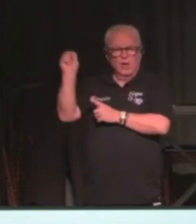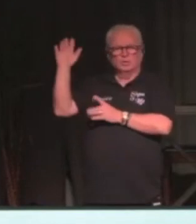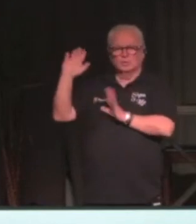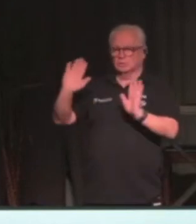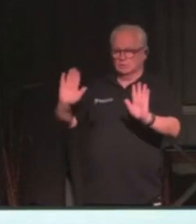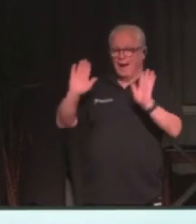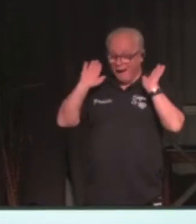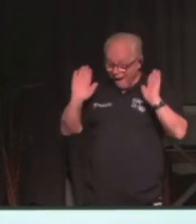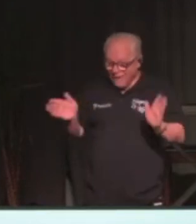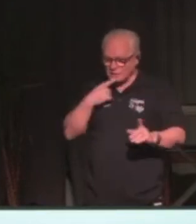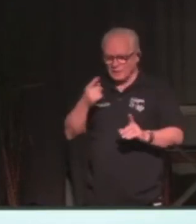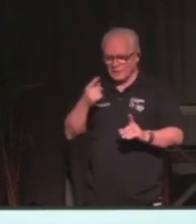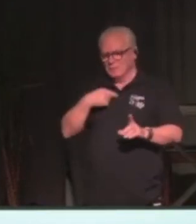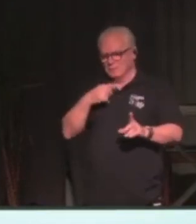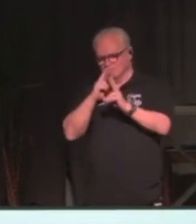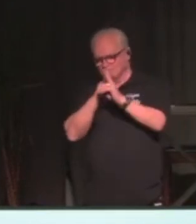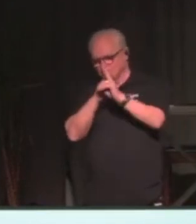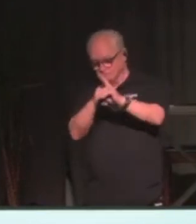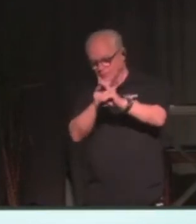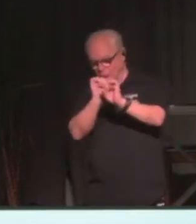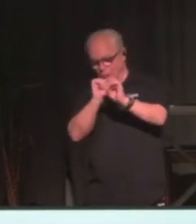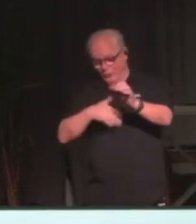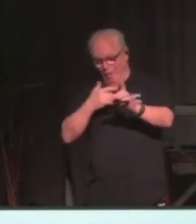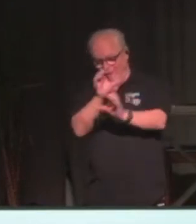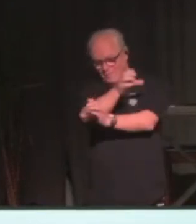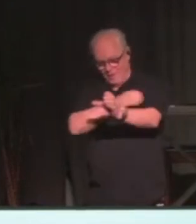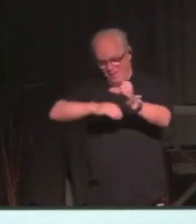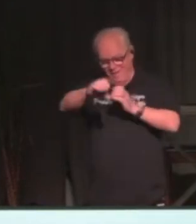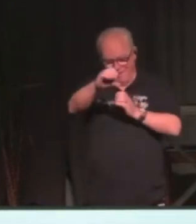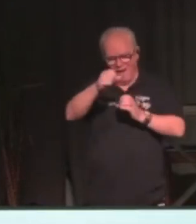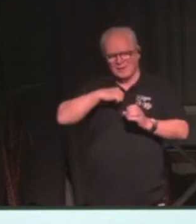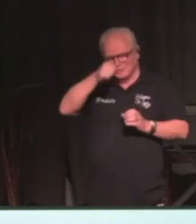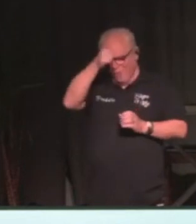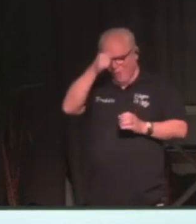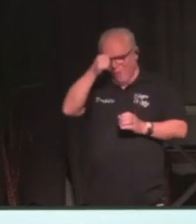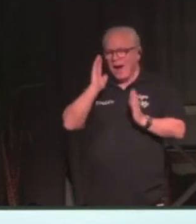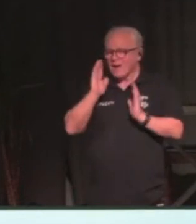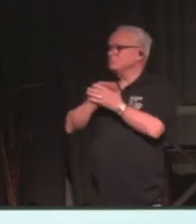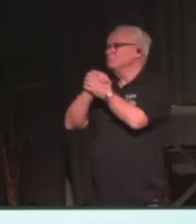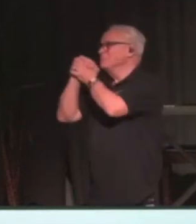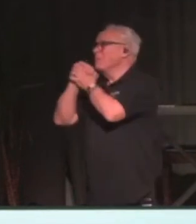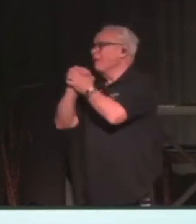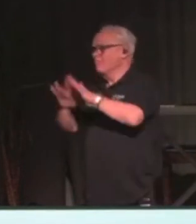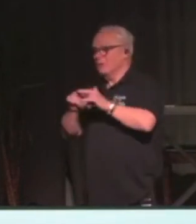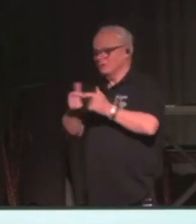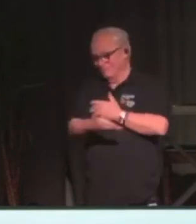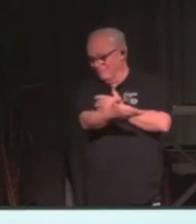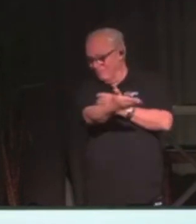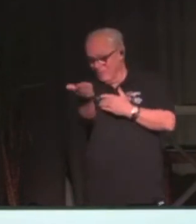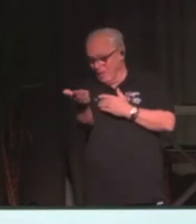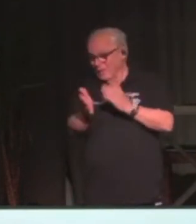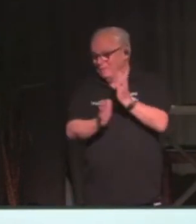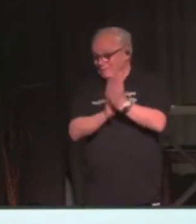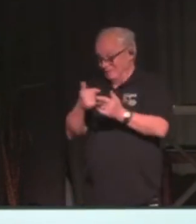And we have to put ourselves in their shoes. And we have to plead for mercy for them. And in doing so, we sin